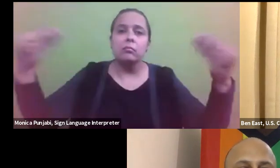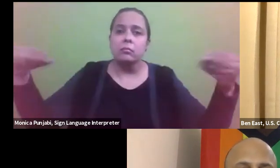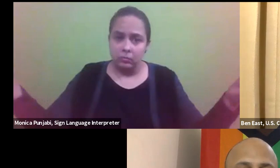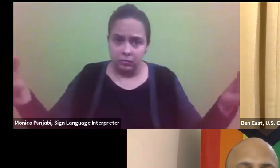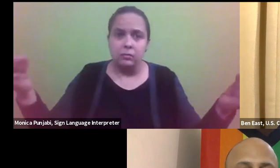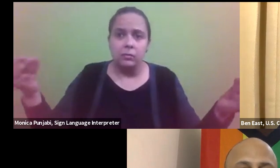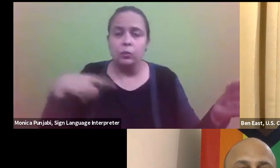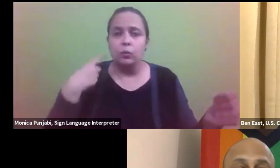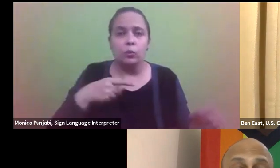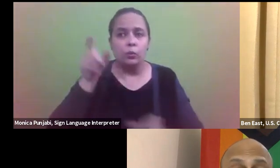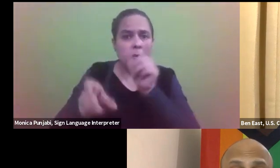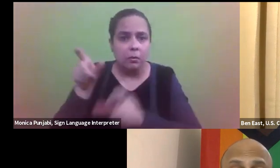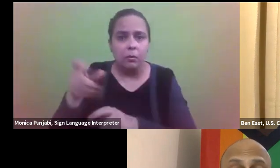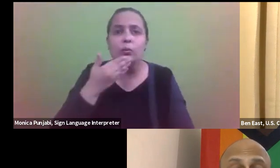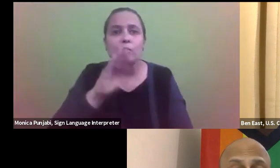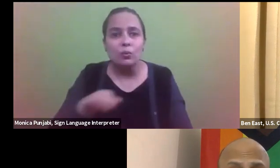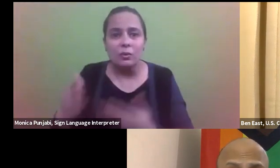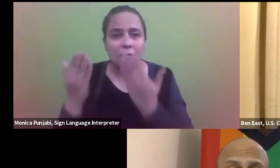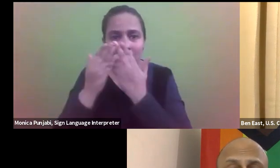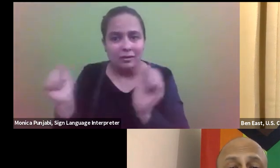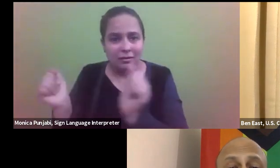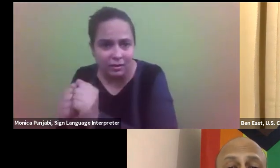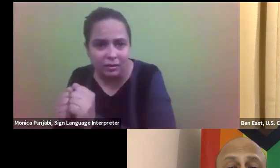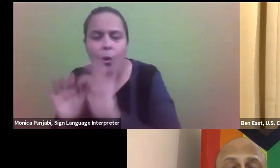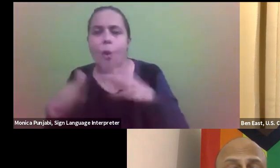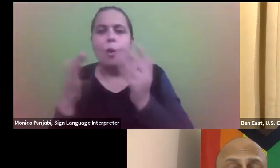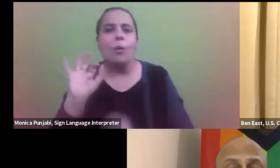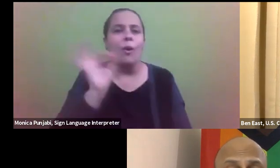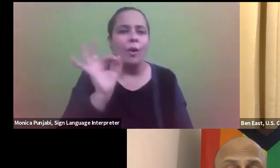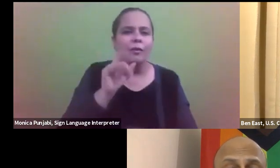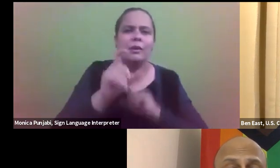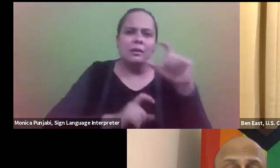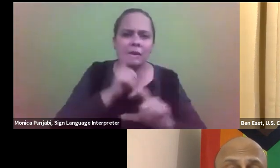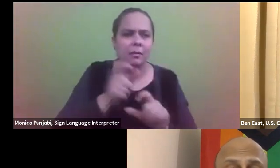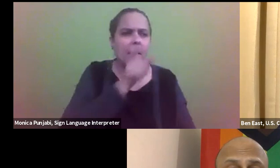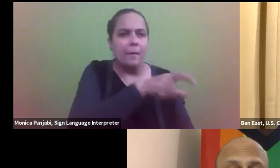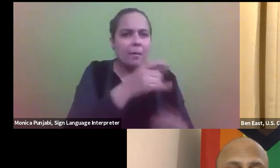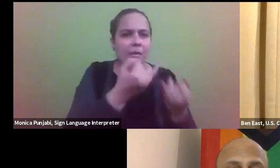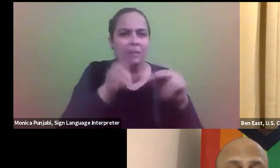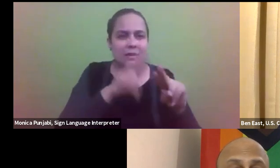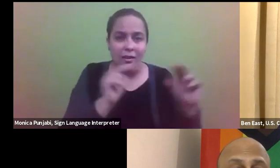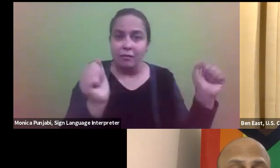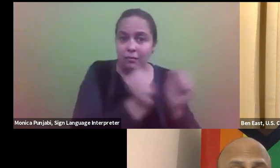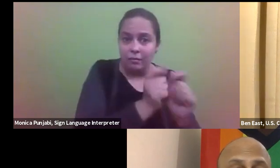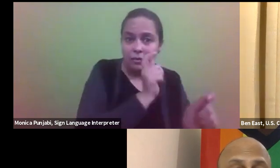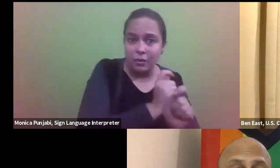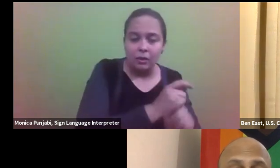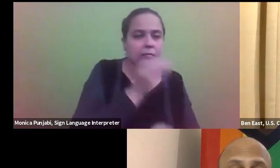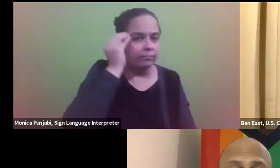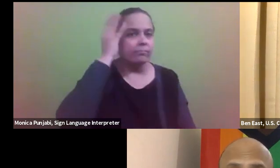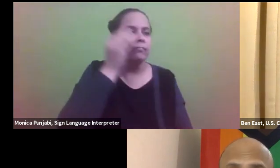professionals, students, at the same time sensitizes corporates, helps them with their policies and diversity hiring initiatives. We are